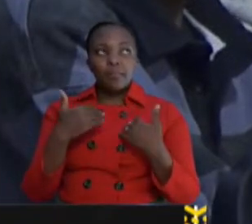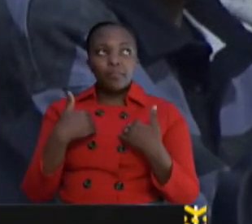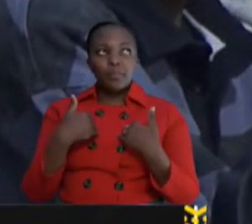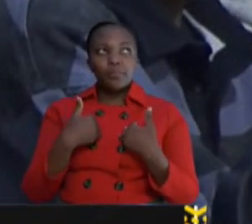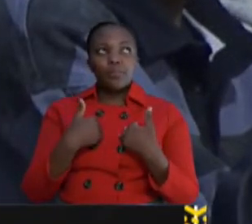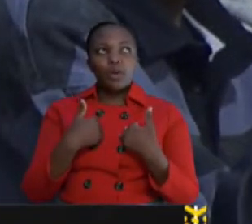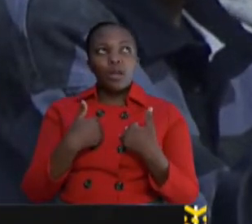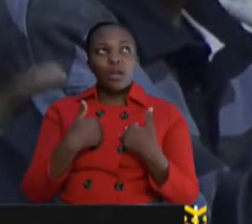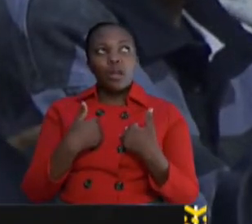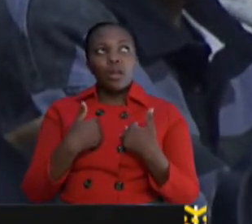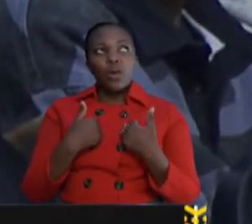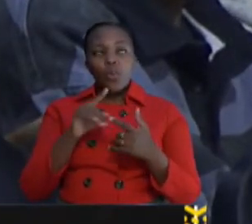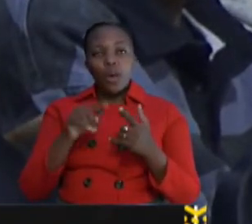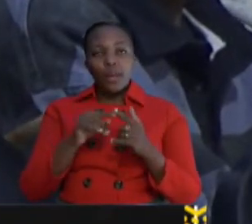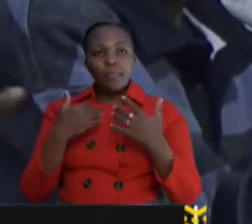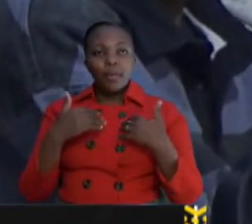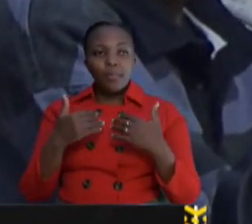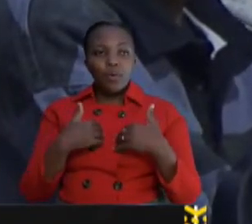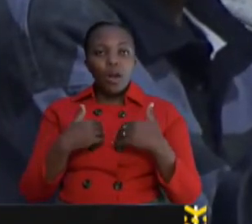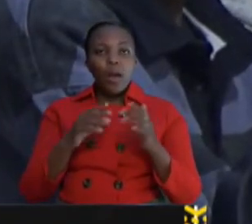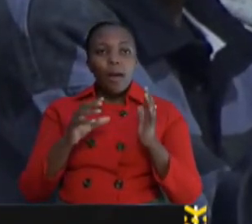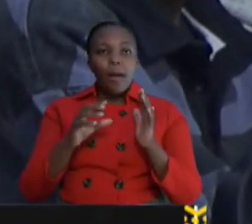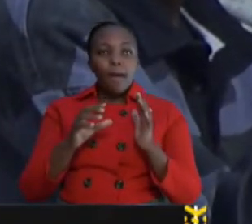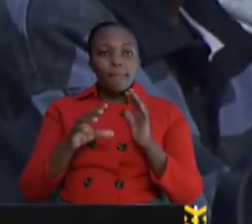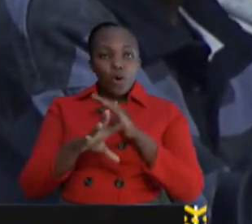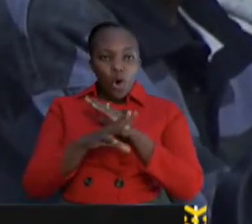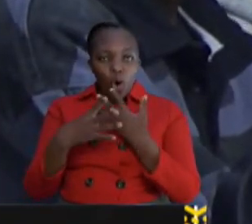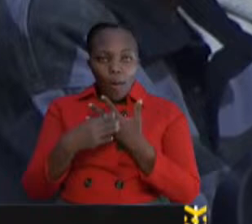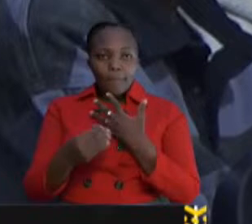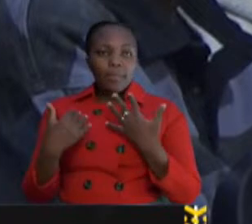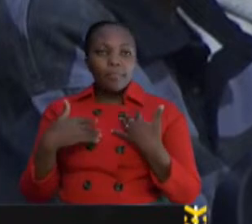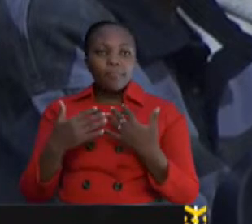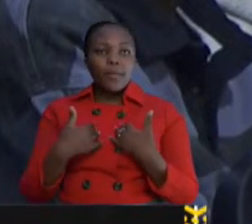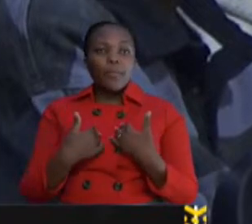not regarded as infringement of someone else's copyright?